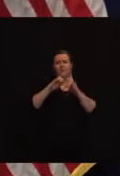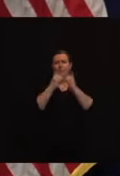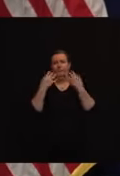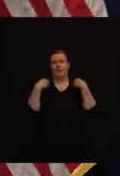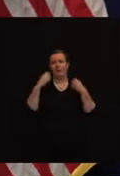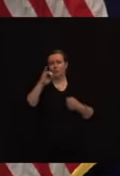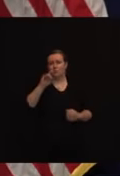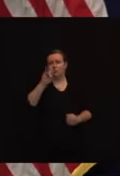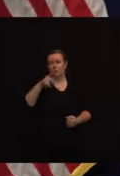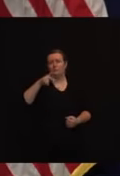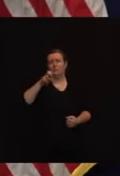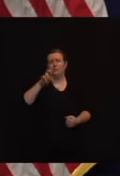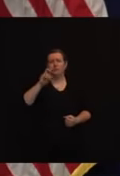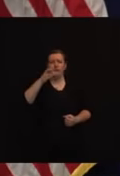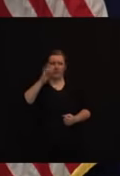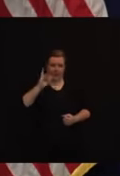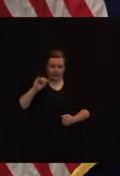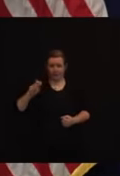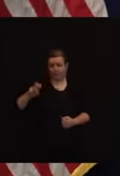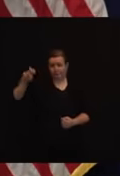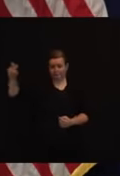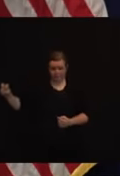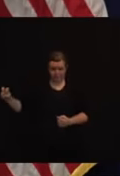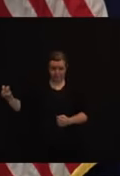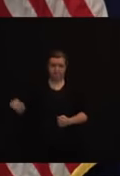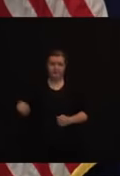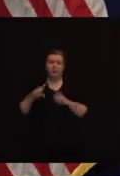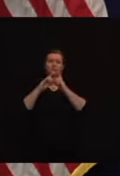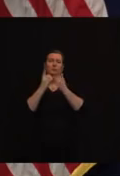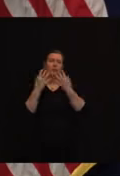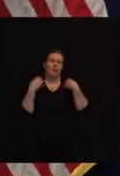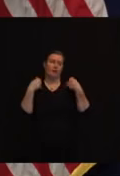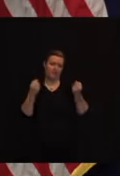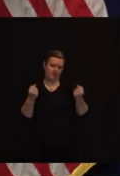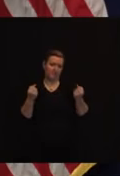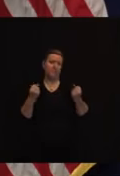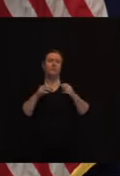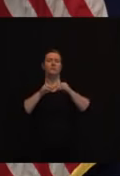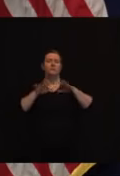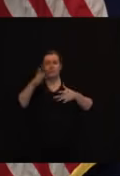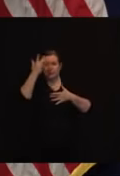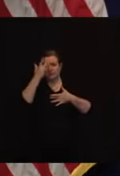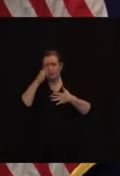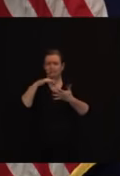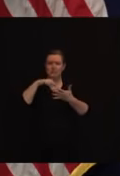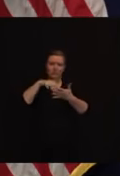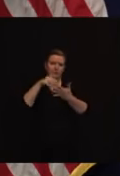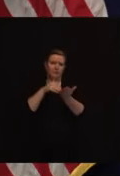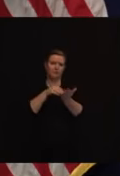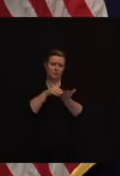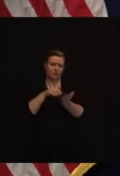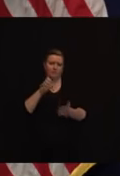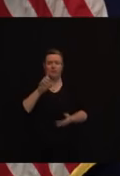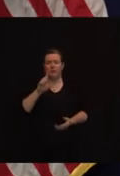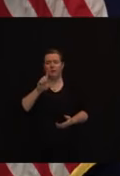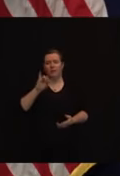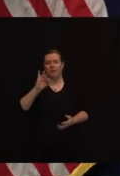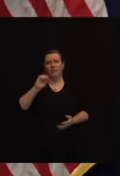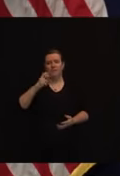Persichilli. To her right, the Department of Health's Communicable Disease Service Medical Director, Dr. Ed Lifshitz. Great to have you both